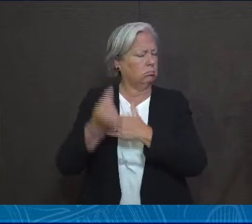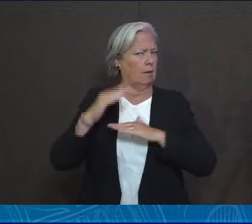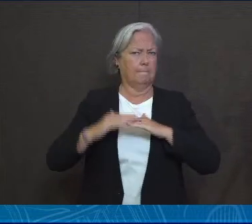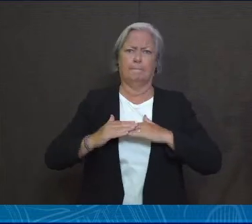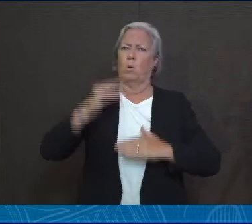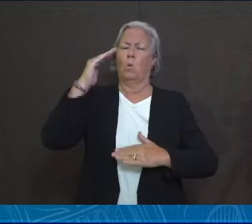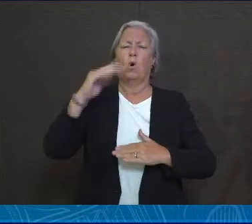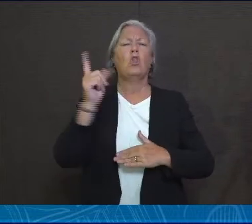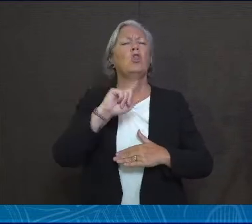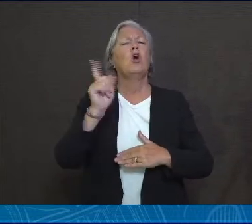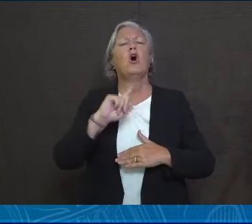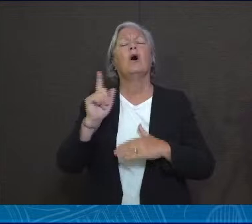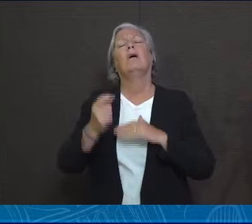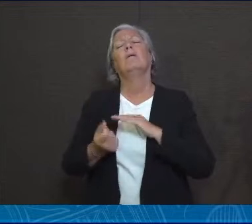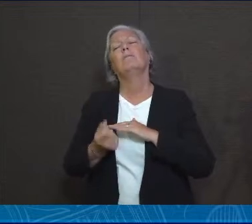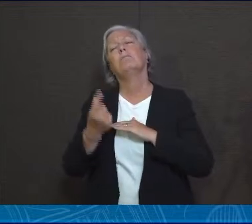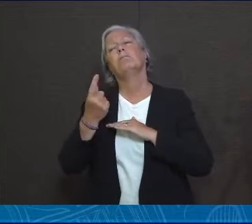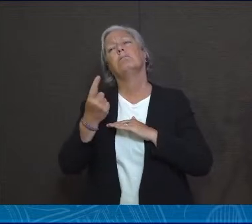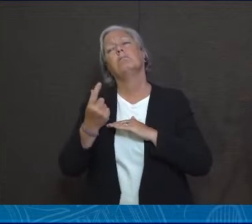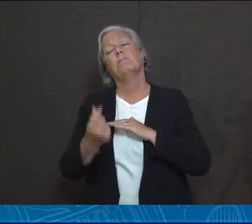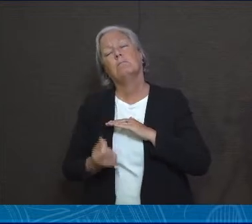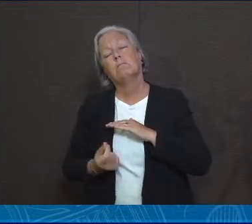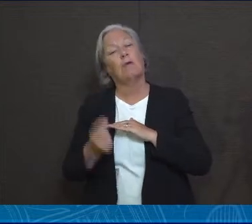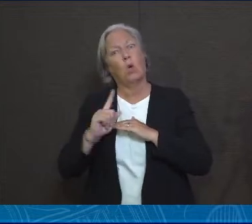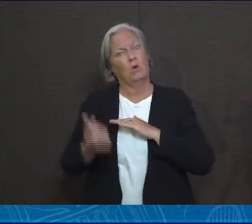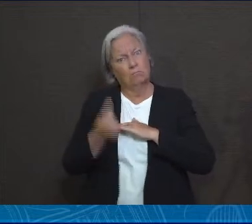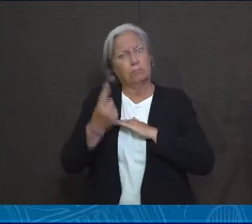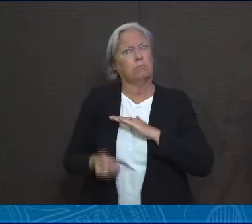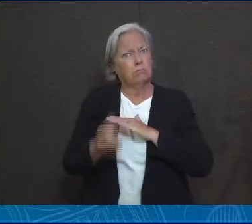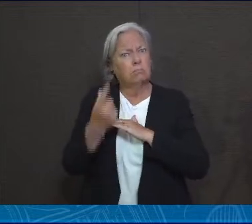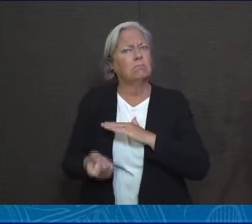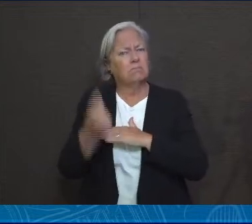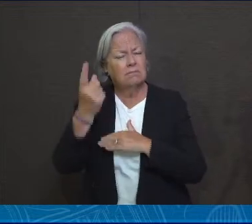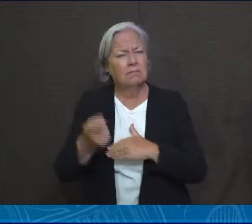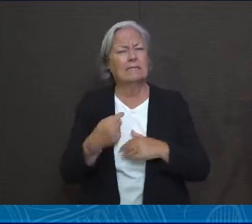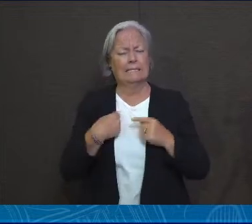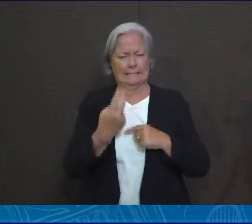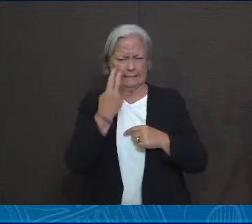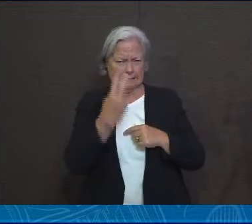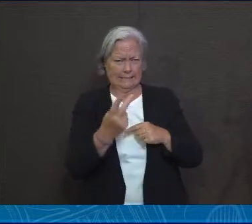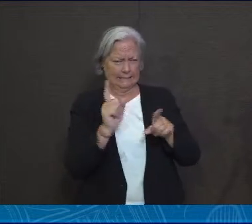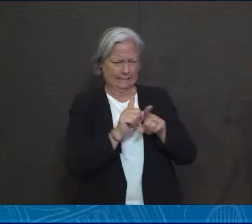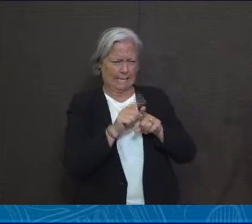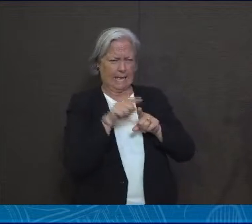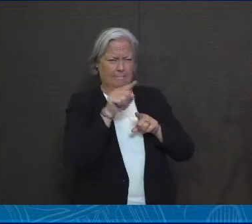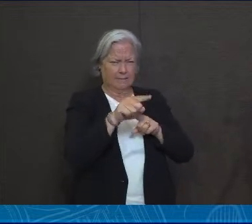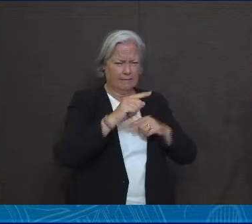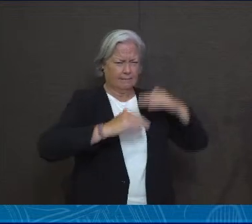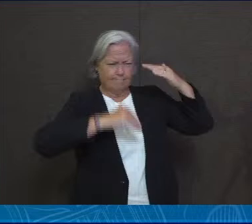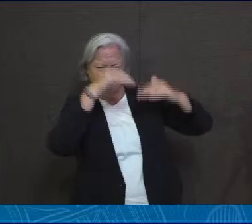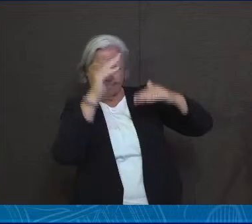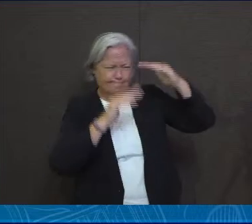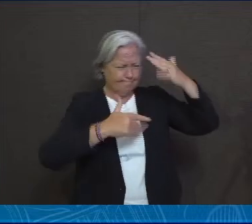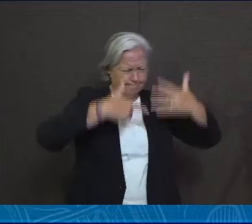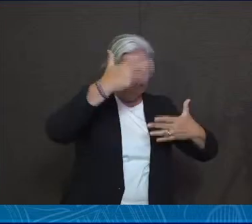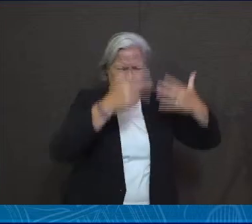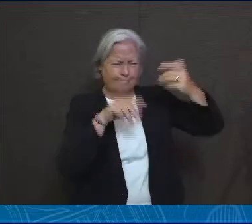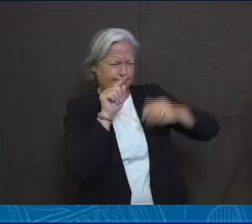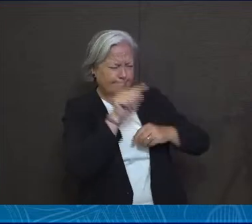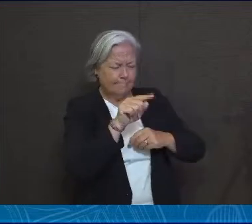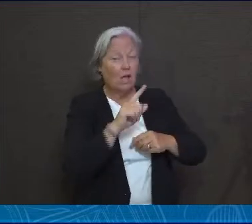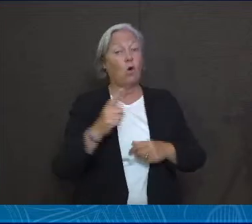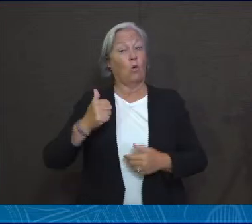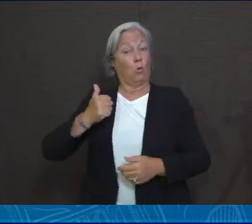as part of watershed planning is look at climate scenarios. We look at different ranges, and the Canadian government